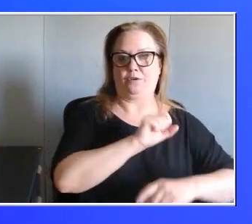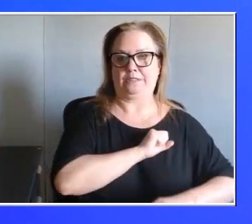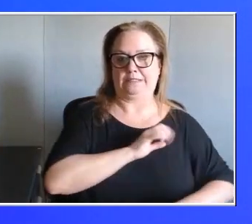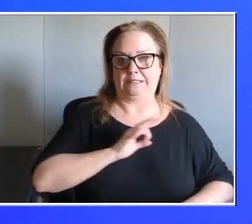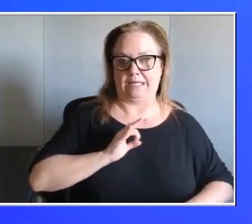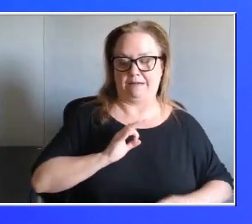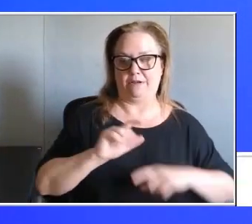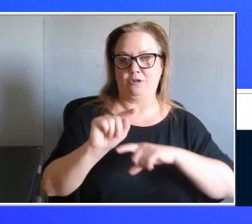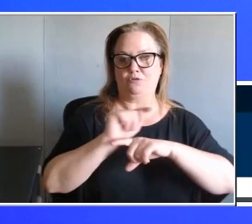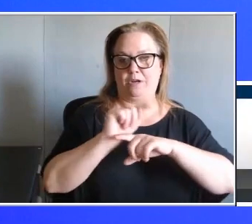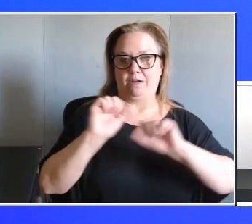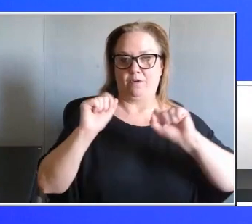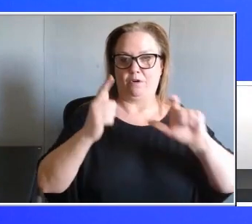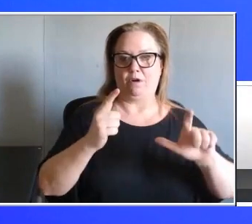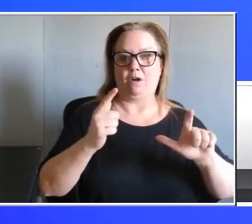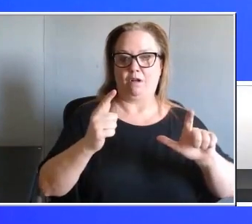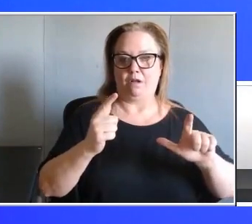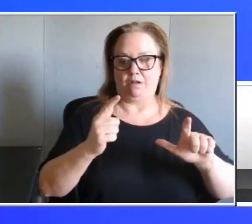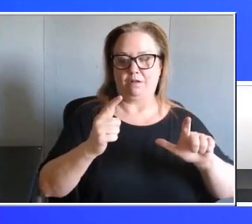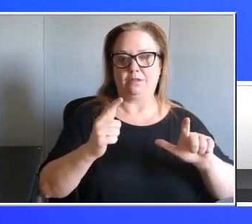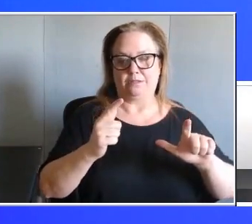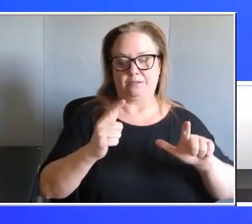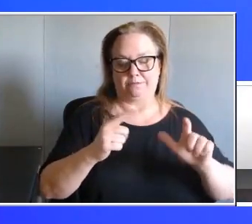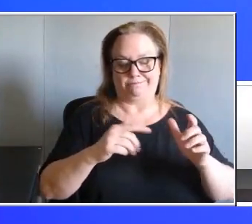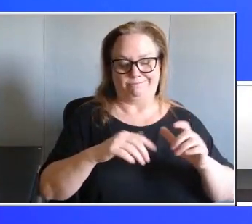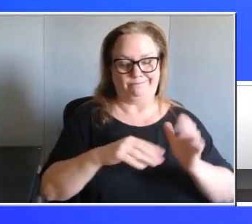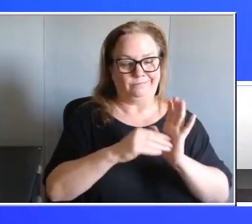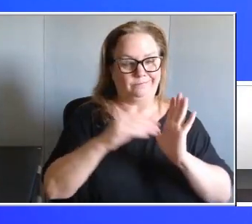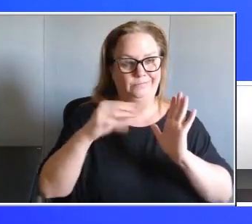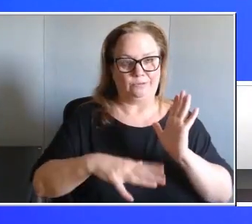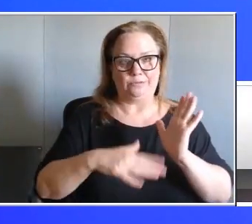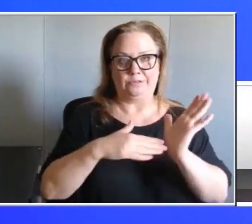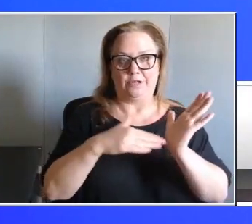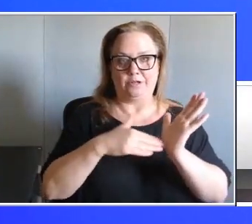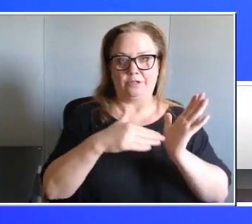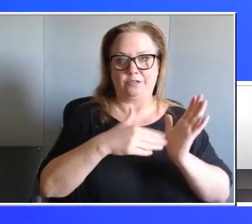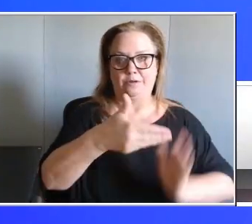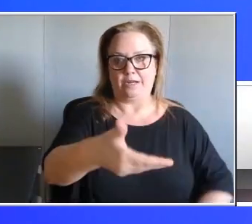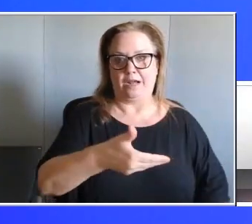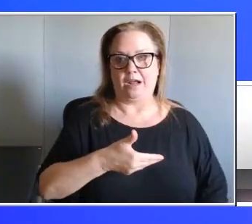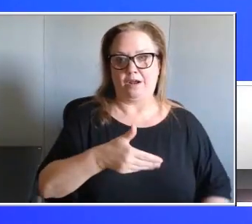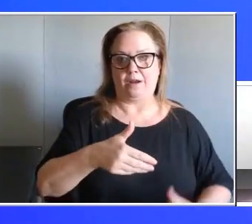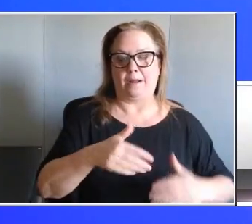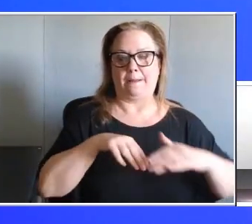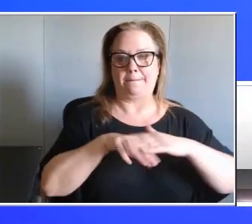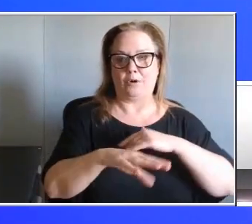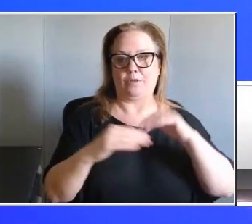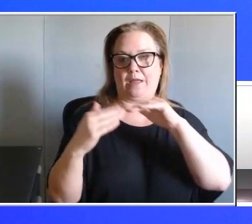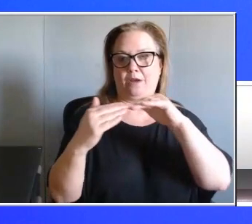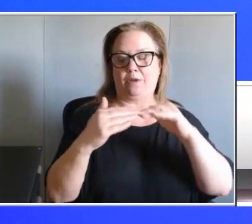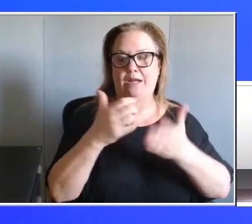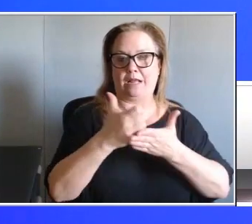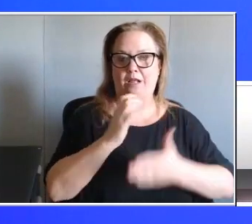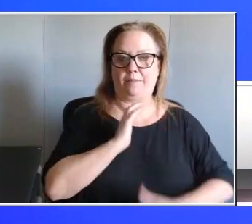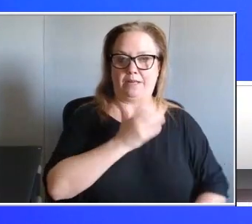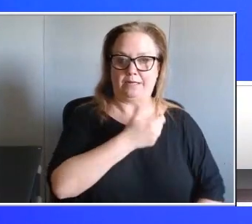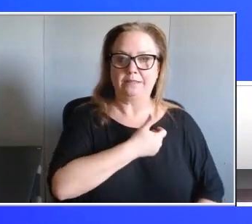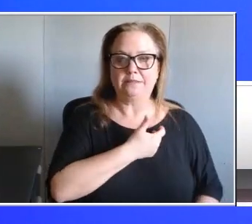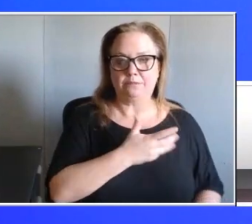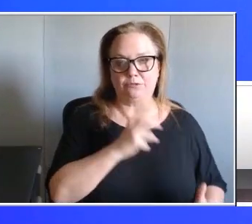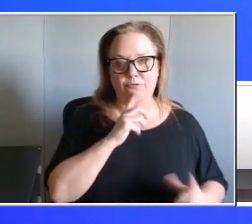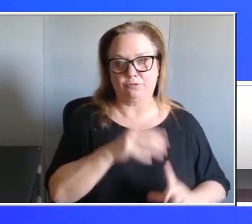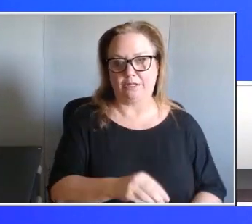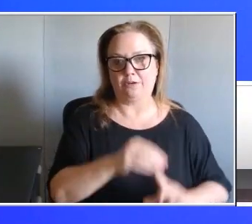delivery, anti-racism training. We also hired a director of birth equity to help us through this, which I think is really unique and